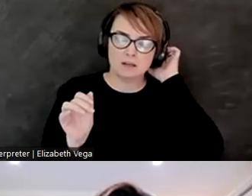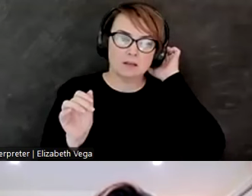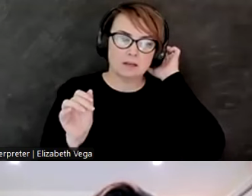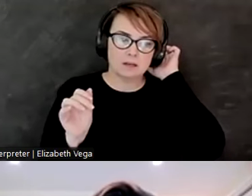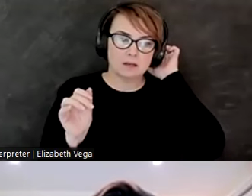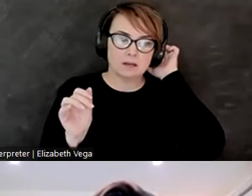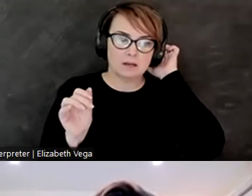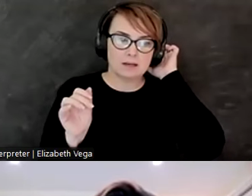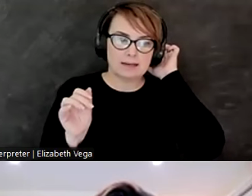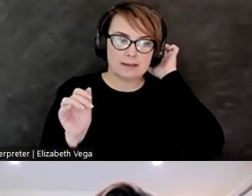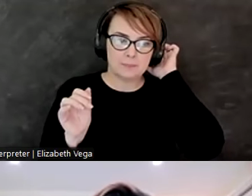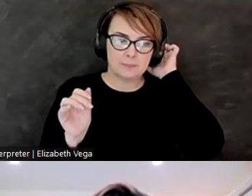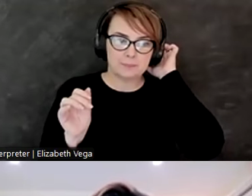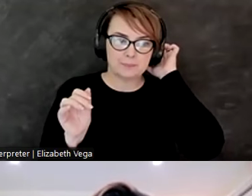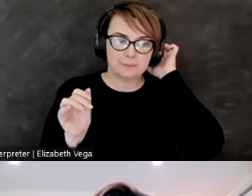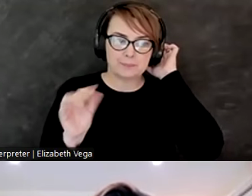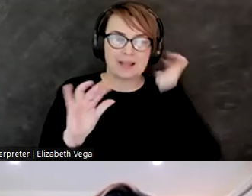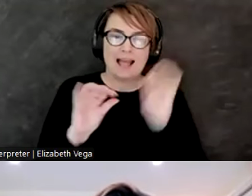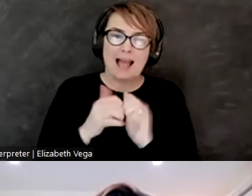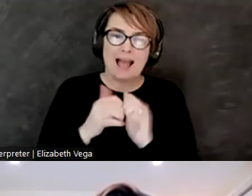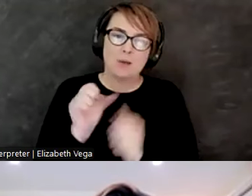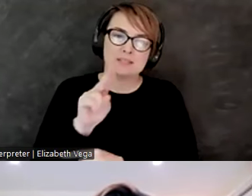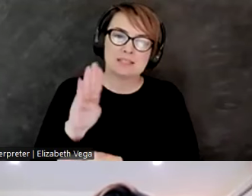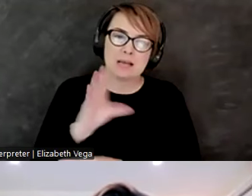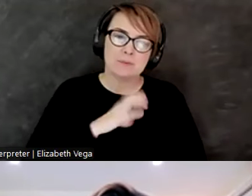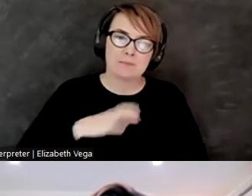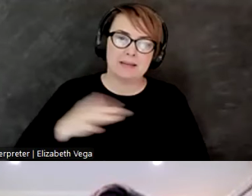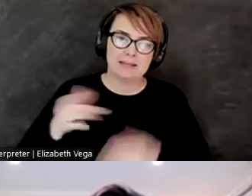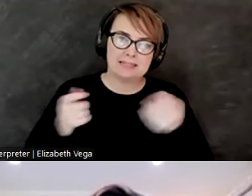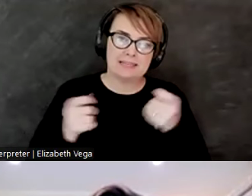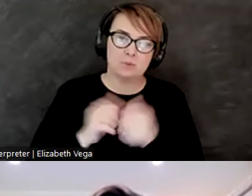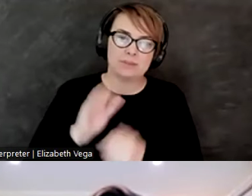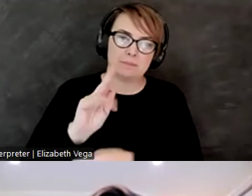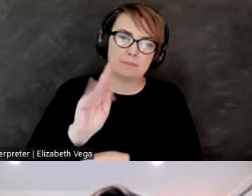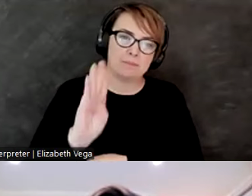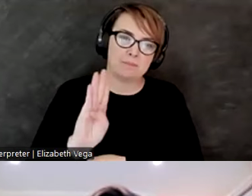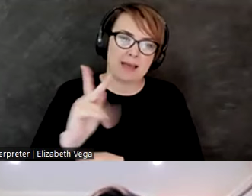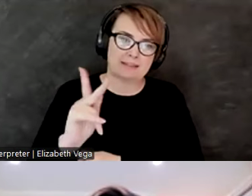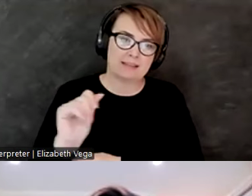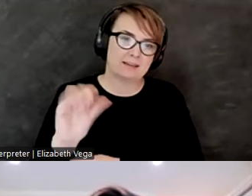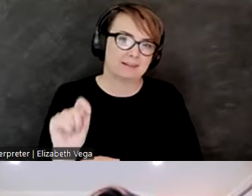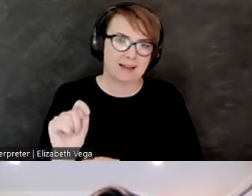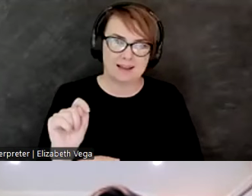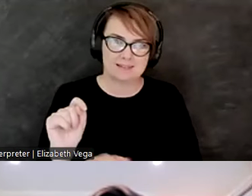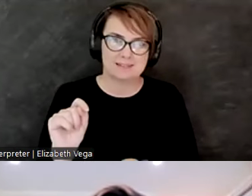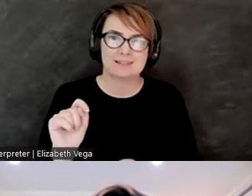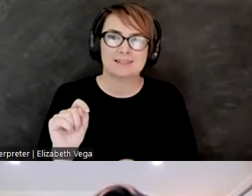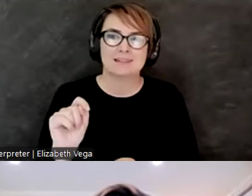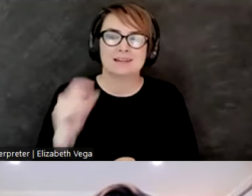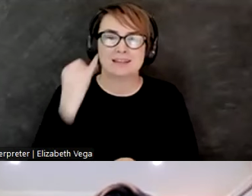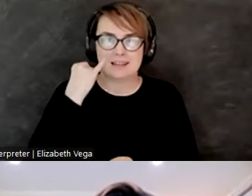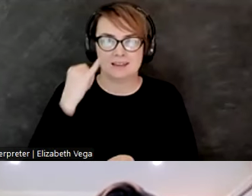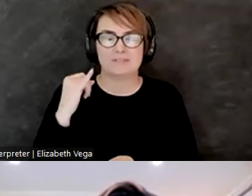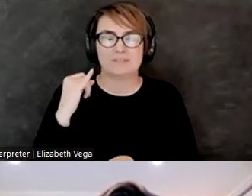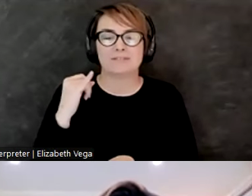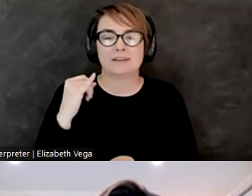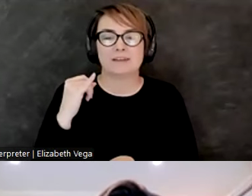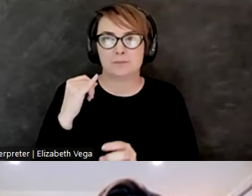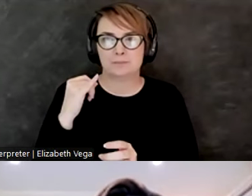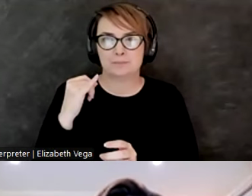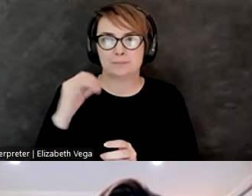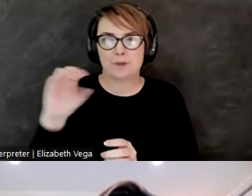how is the subcommittee going to deal with Bagley Keene if OAH is not going to be involved? And I think, Karen, you